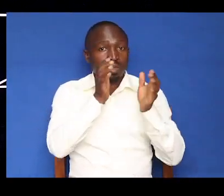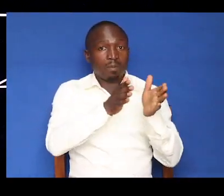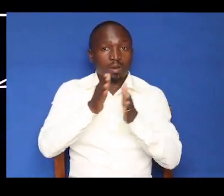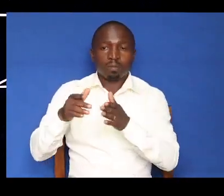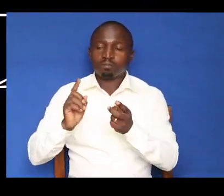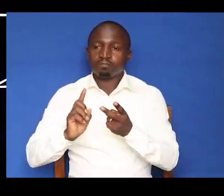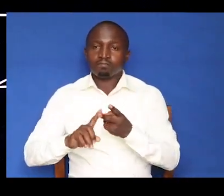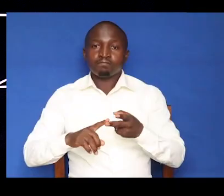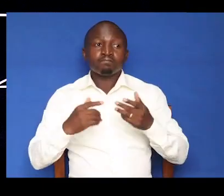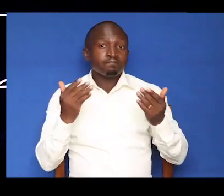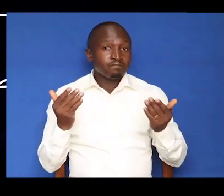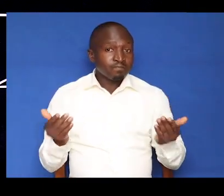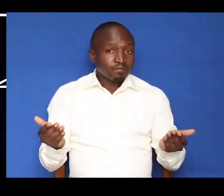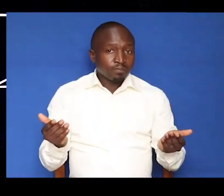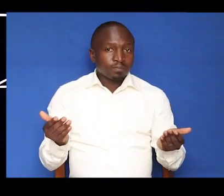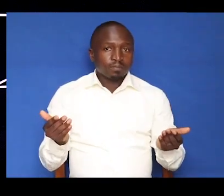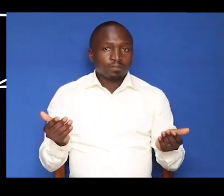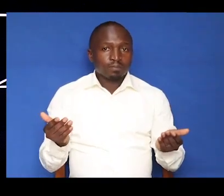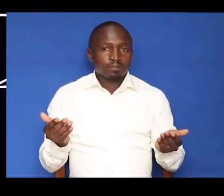human activities